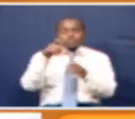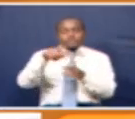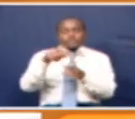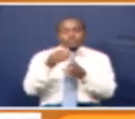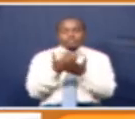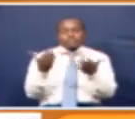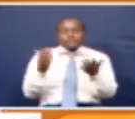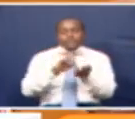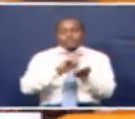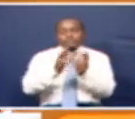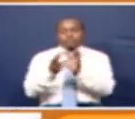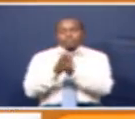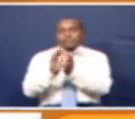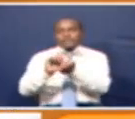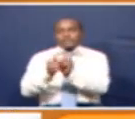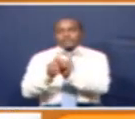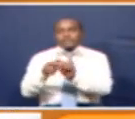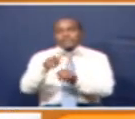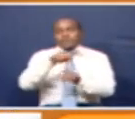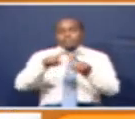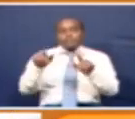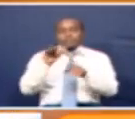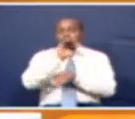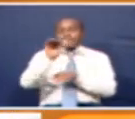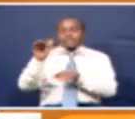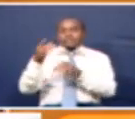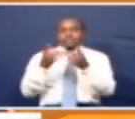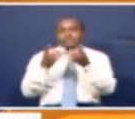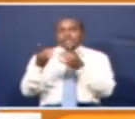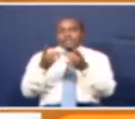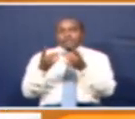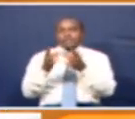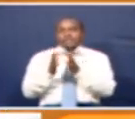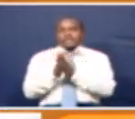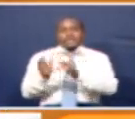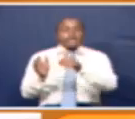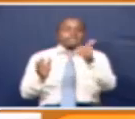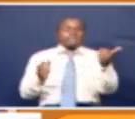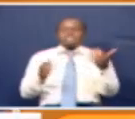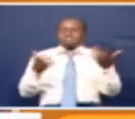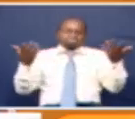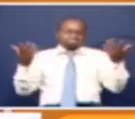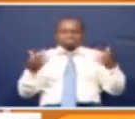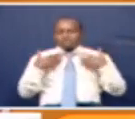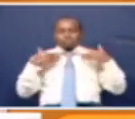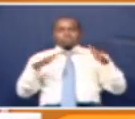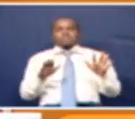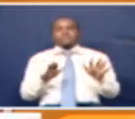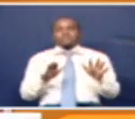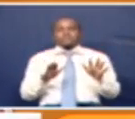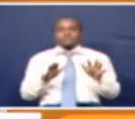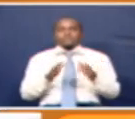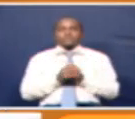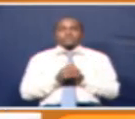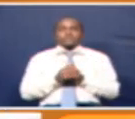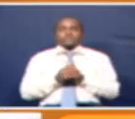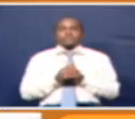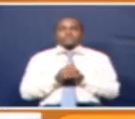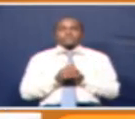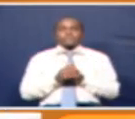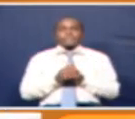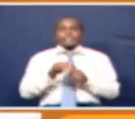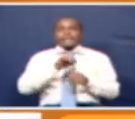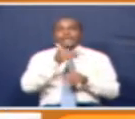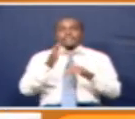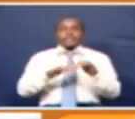reformed and changed. But we called for the dialogue. Our colleagues really didn't see the need for dialogue. Actually,